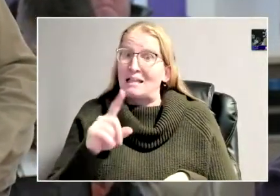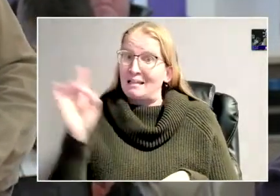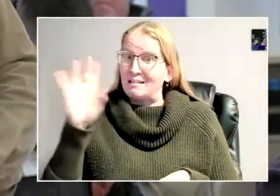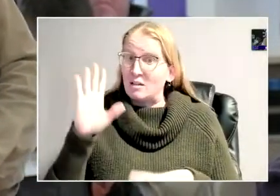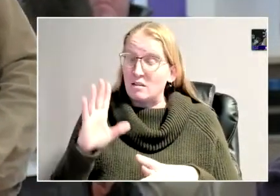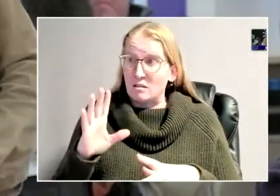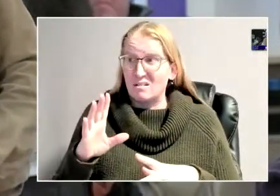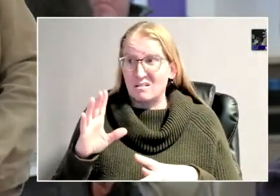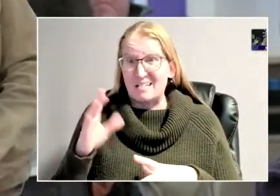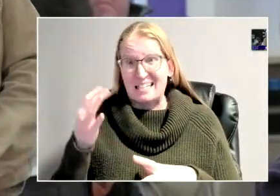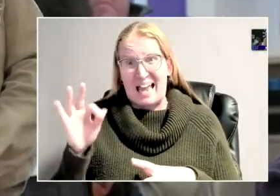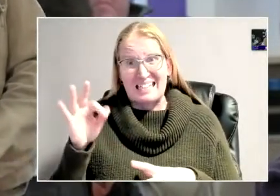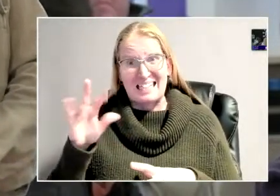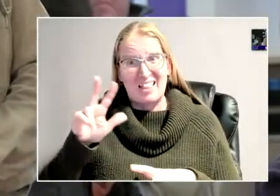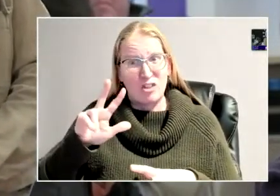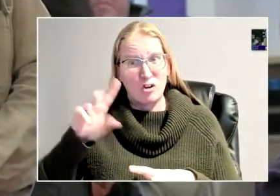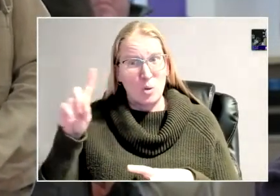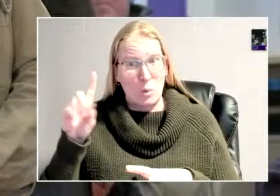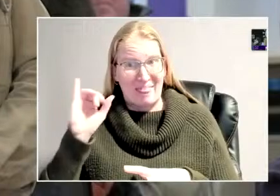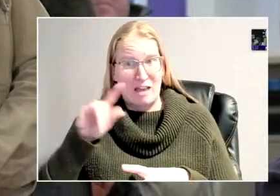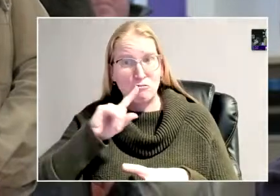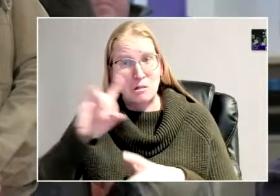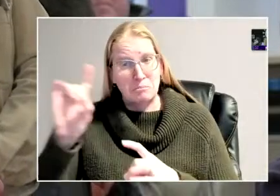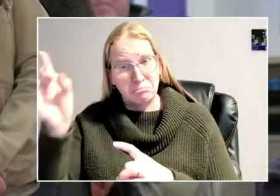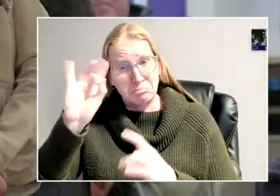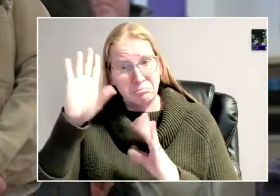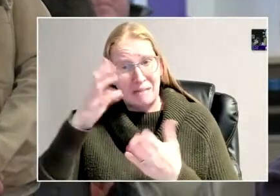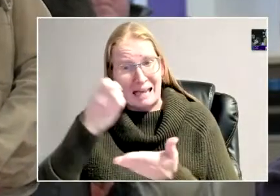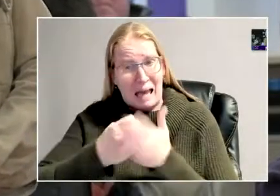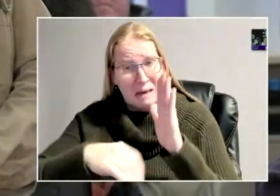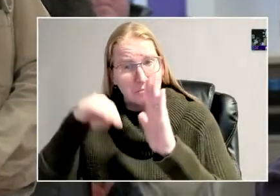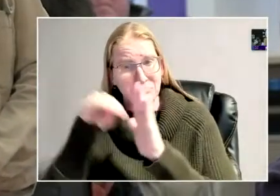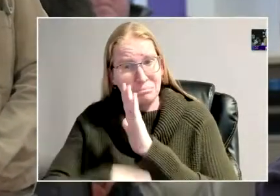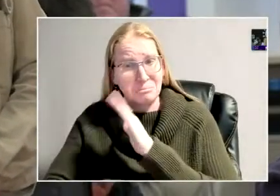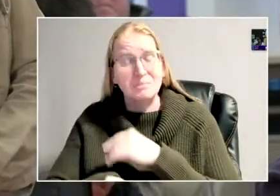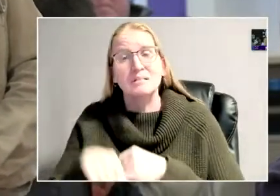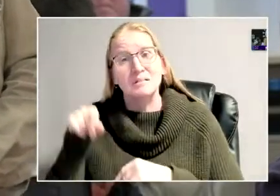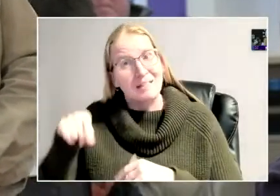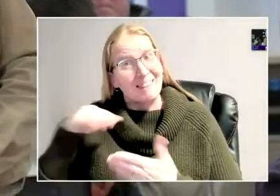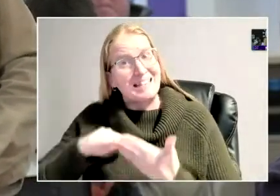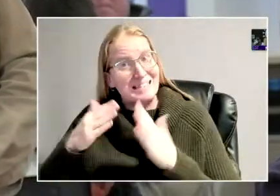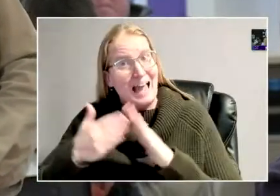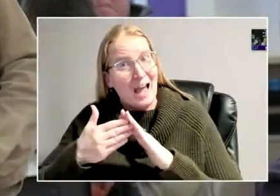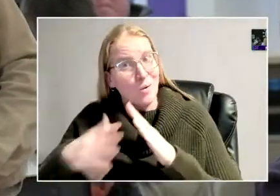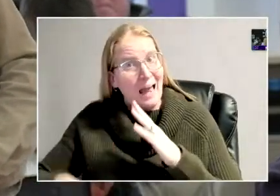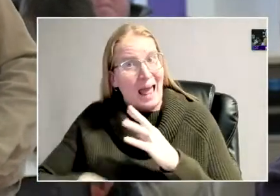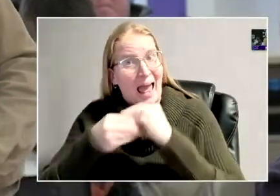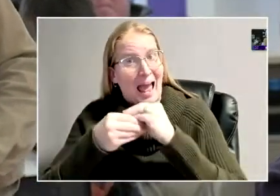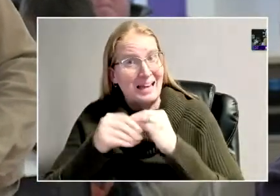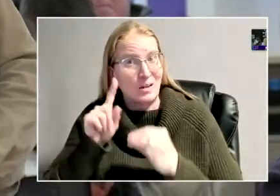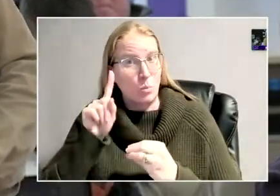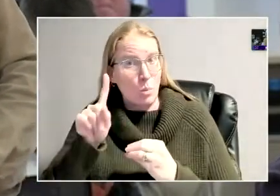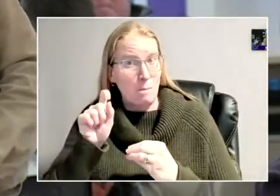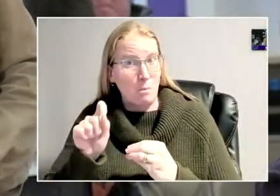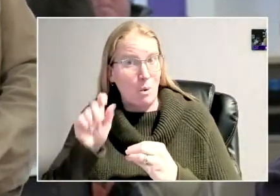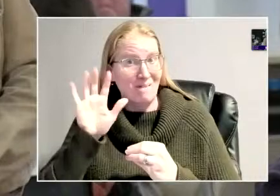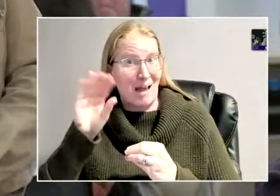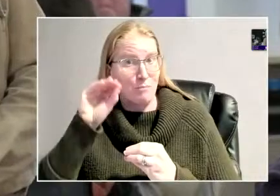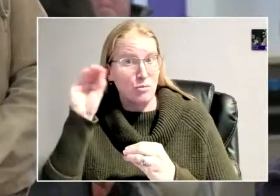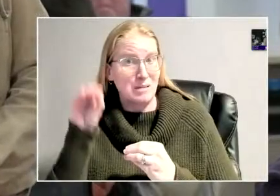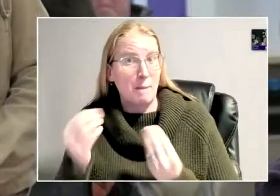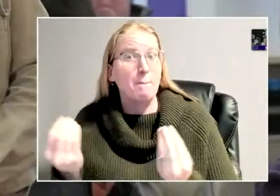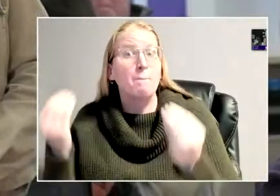in 1931 the town voted yet another 1 and a half% to help the unemployed in